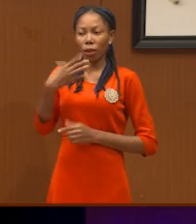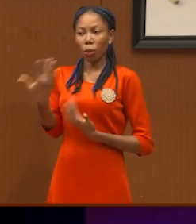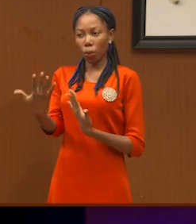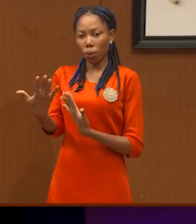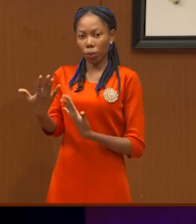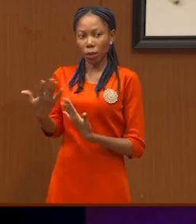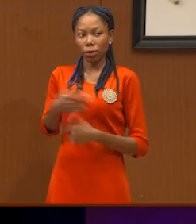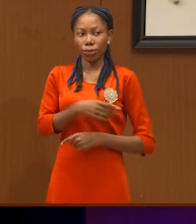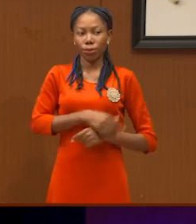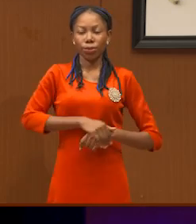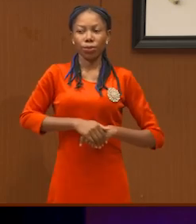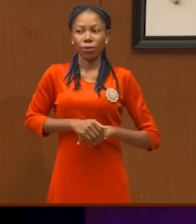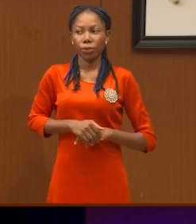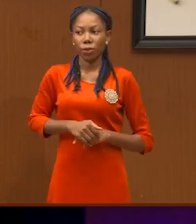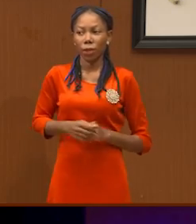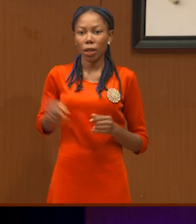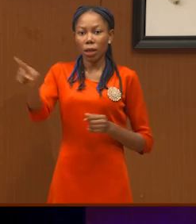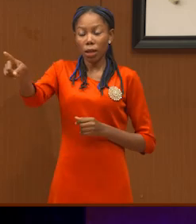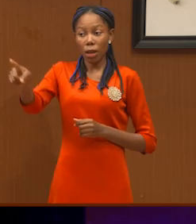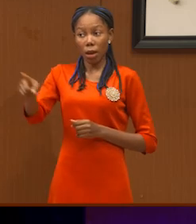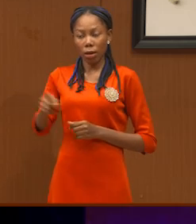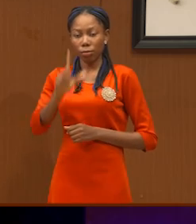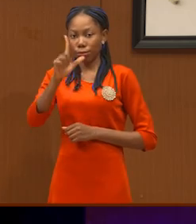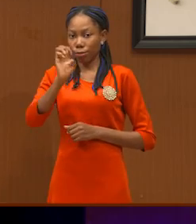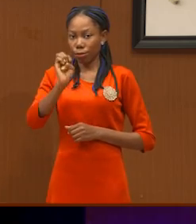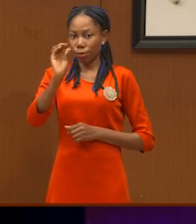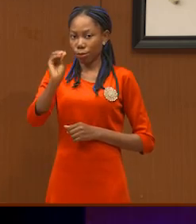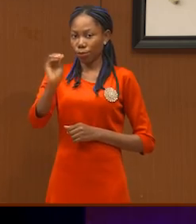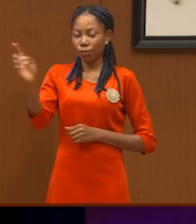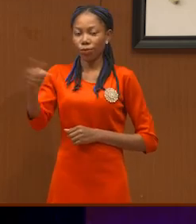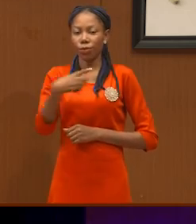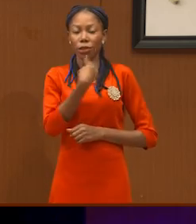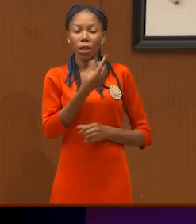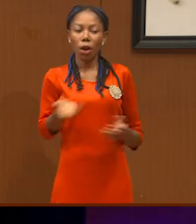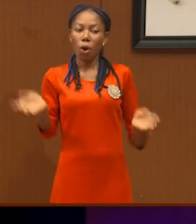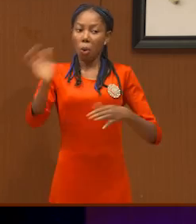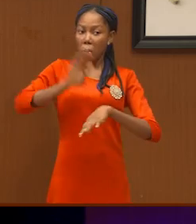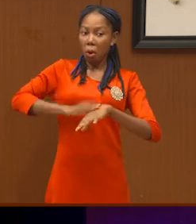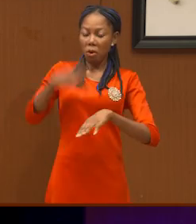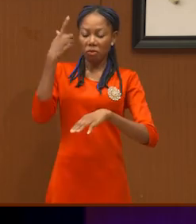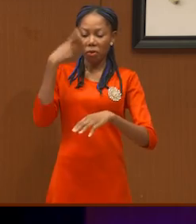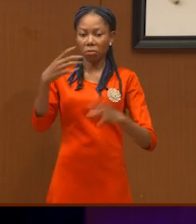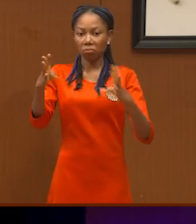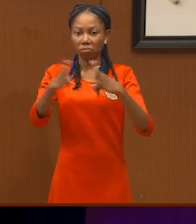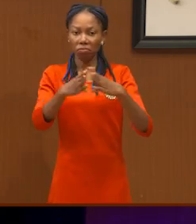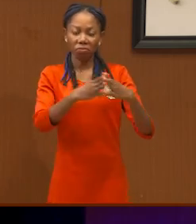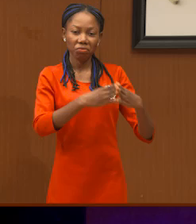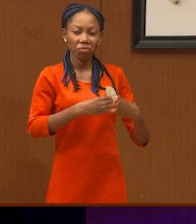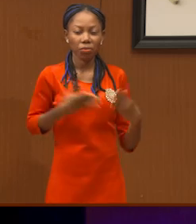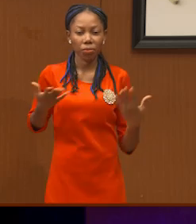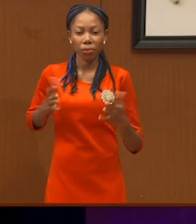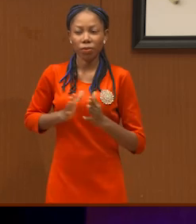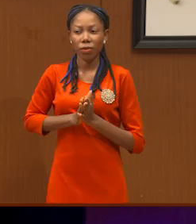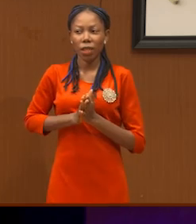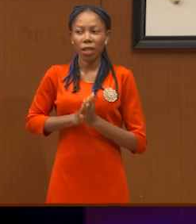let him talk. He's the one that brought it up. He called us on a meeting then when I was in his property, and all of us, the tenants, and he said